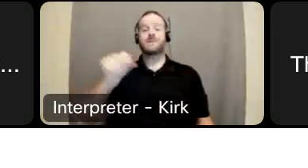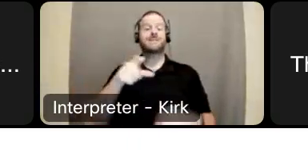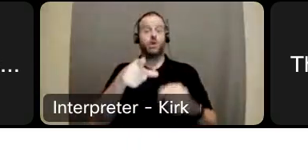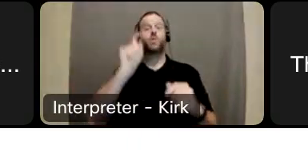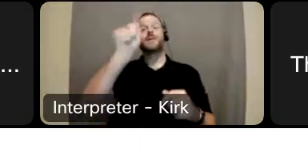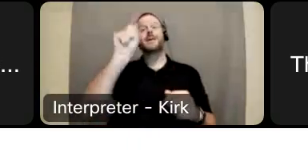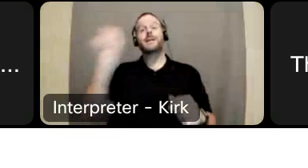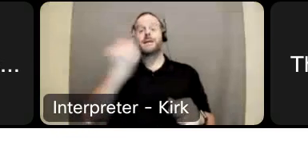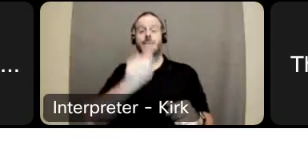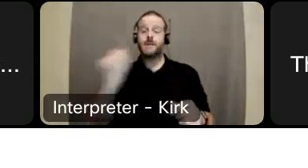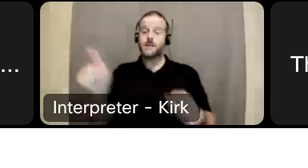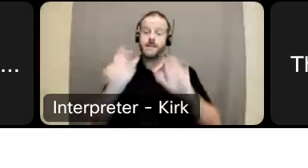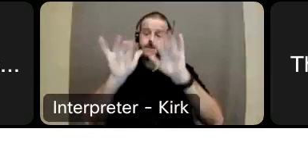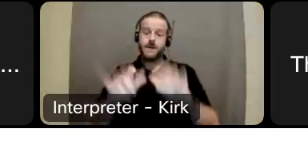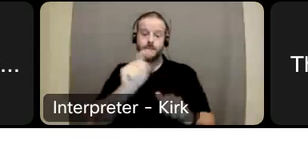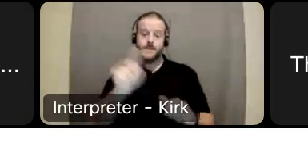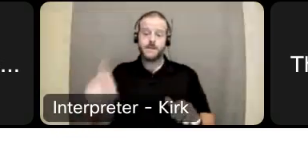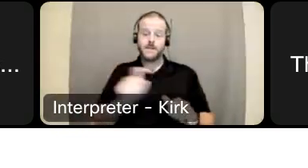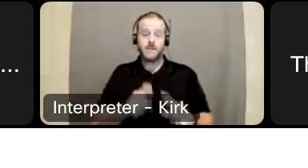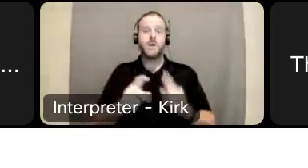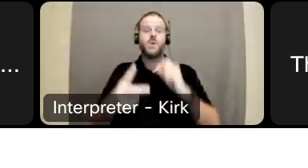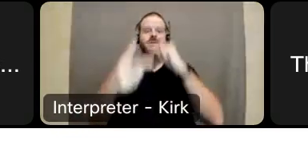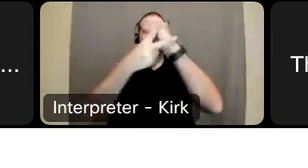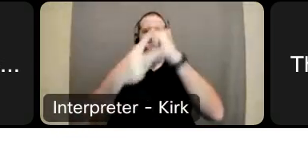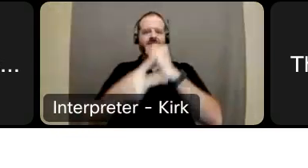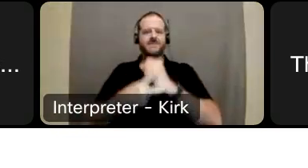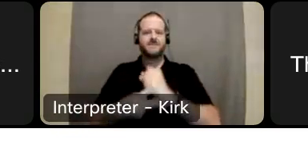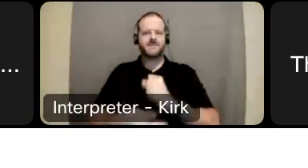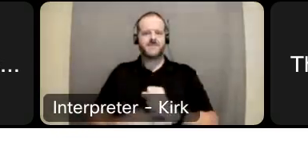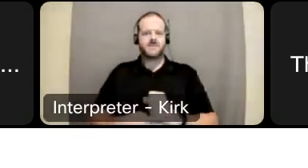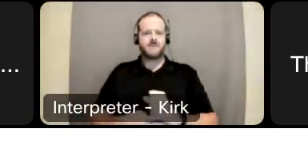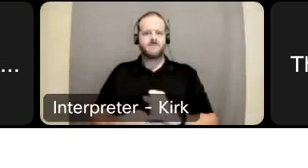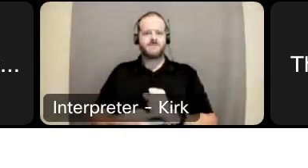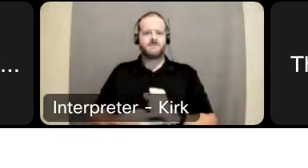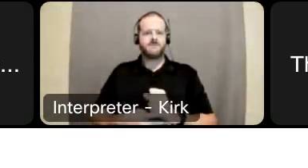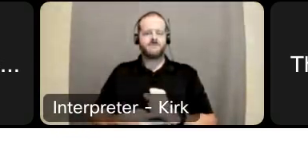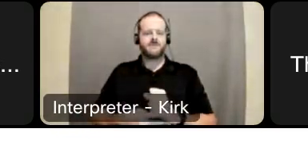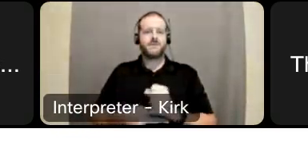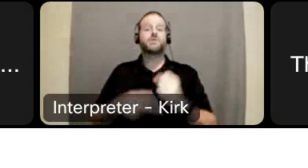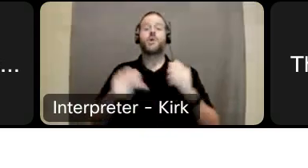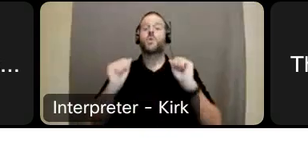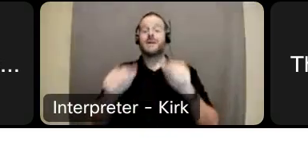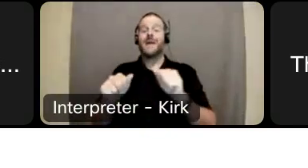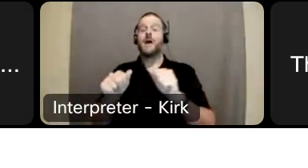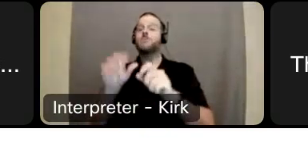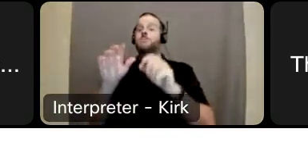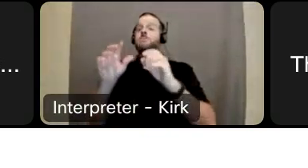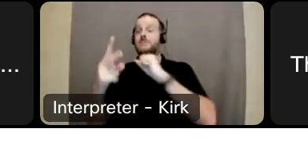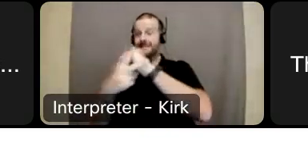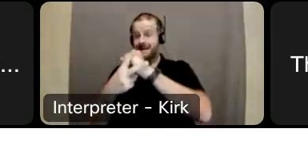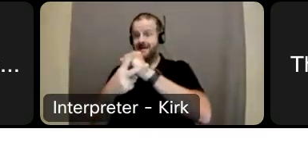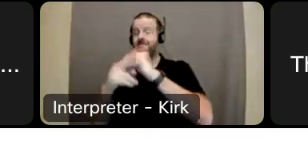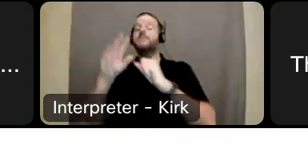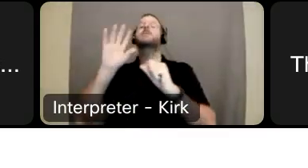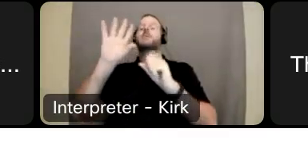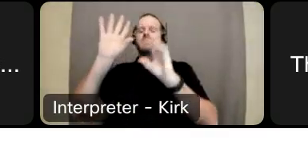even if you close your browser and then a week later come back to that same student survey, open it up, the data is still